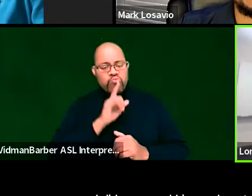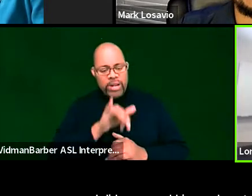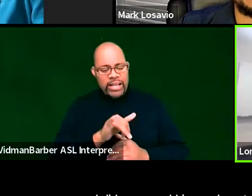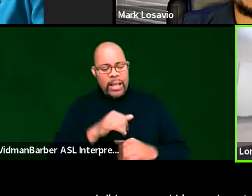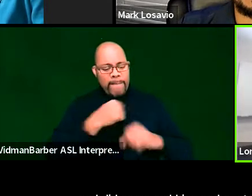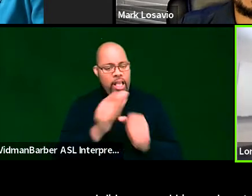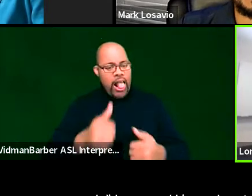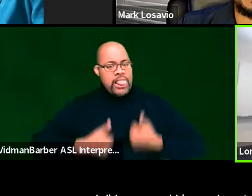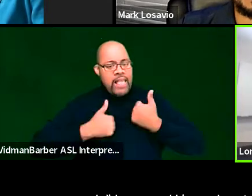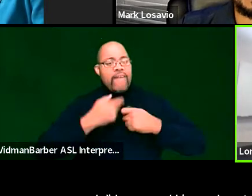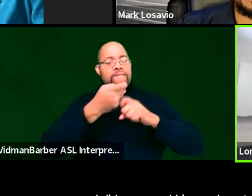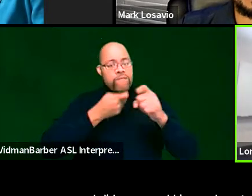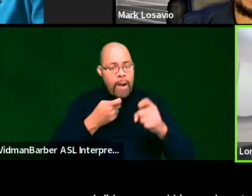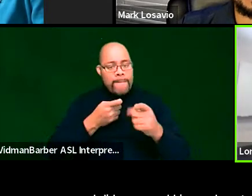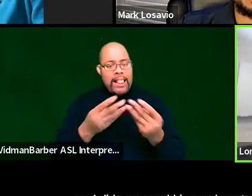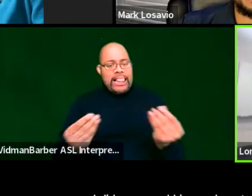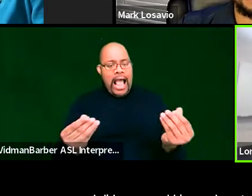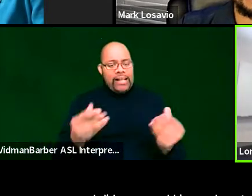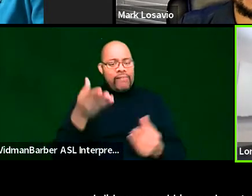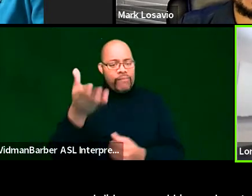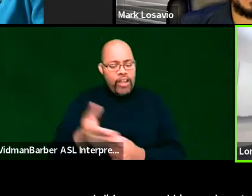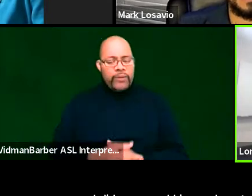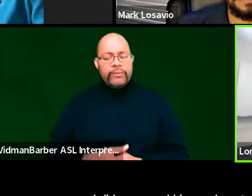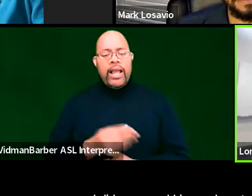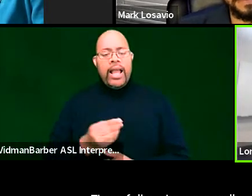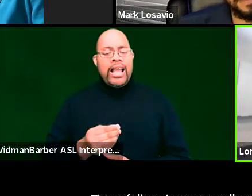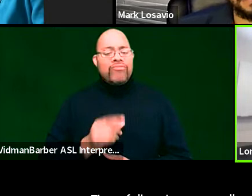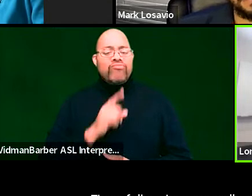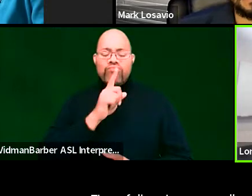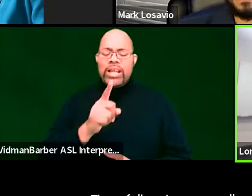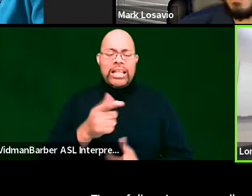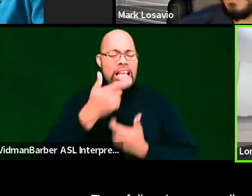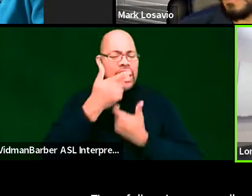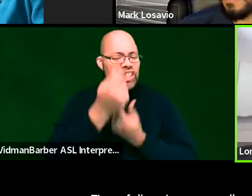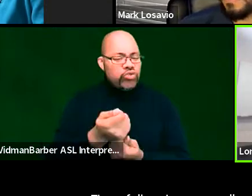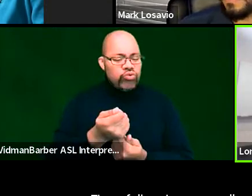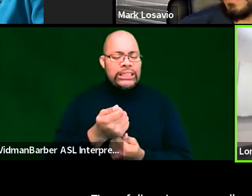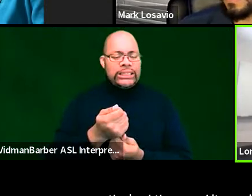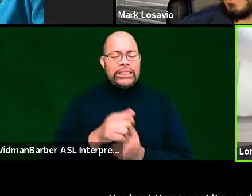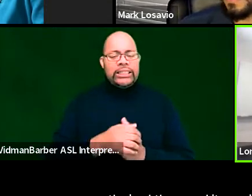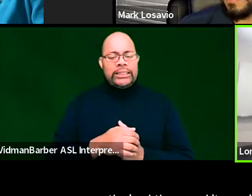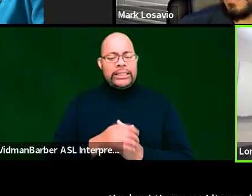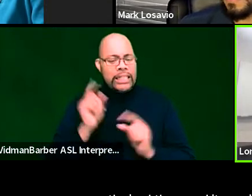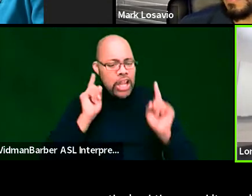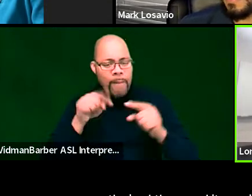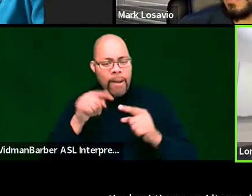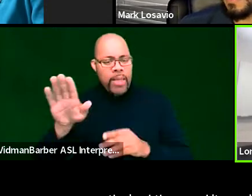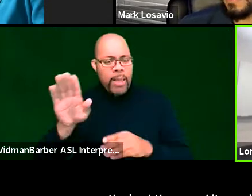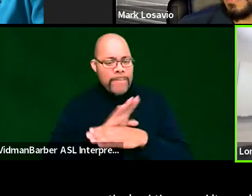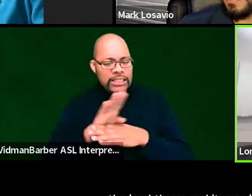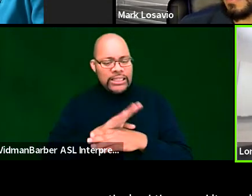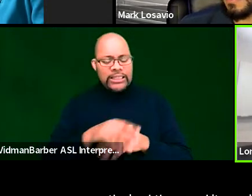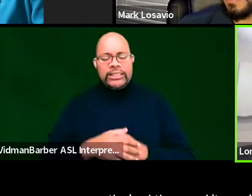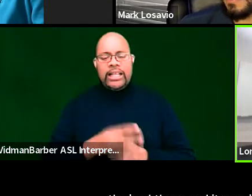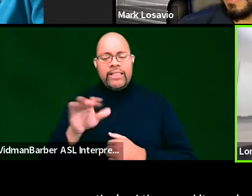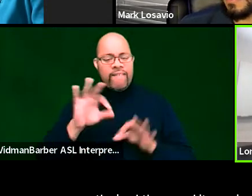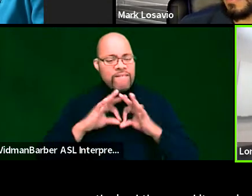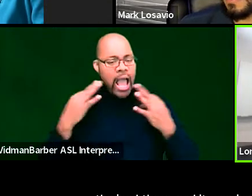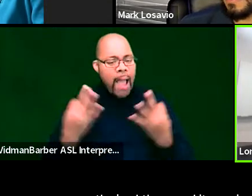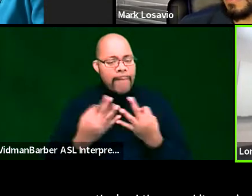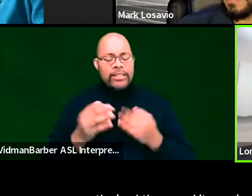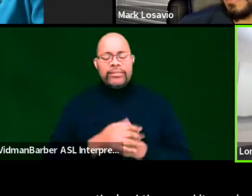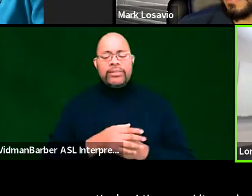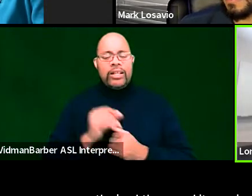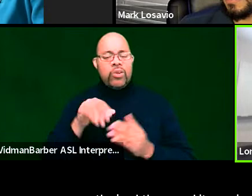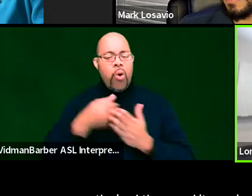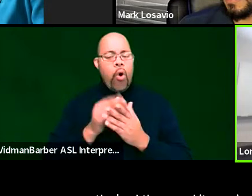making their living off of the land there. And it was just so interesting to hear about their business and their family and